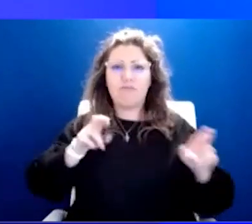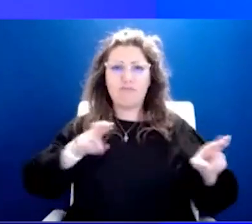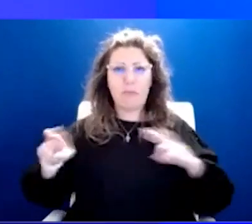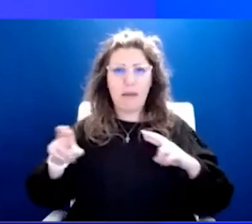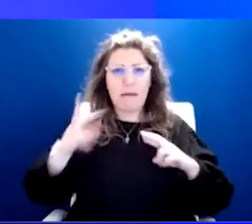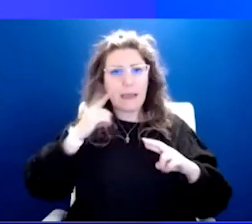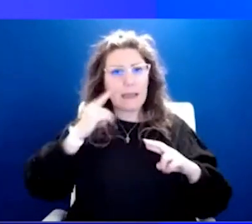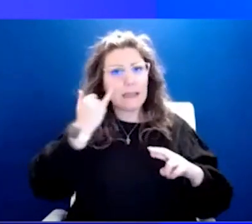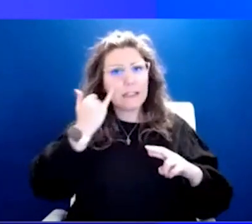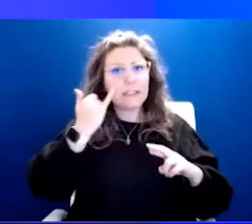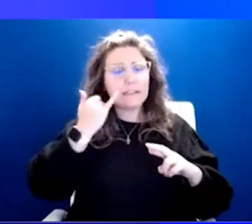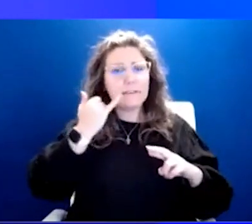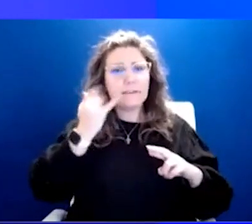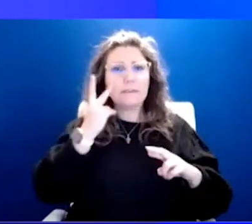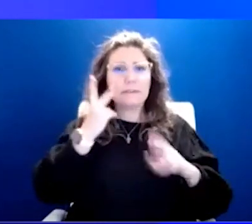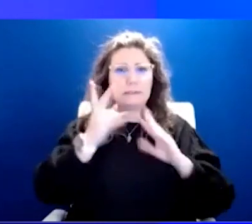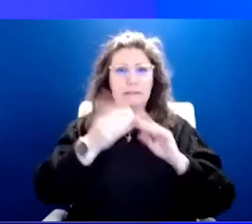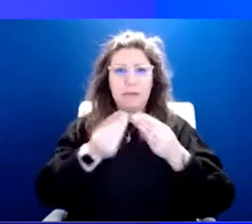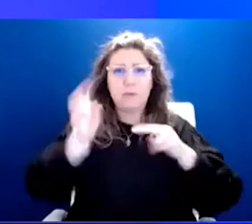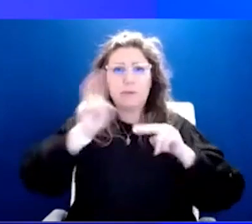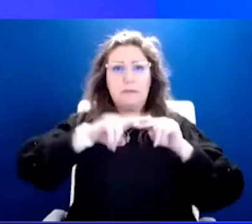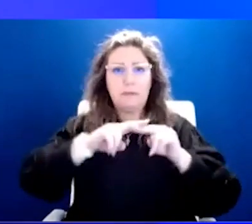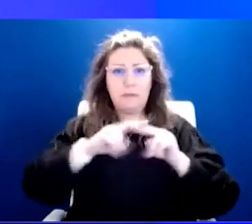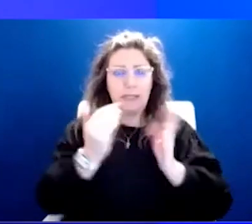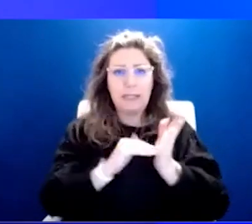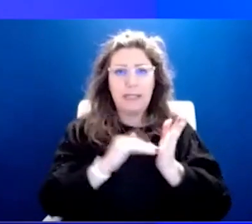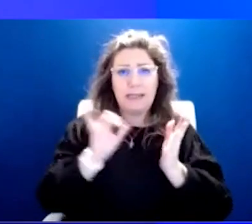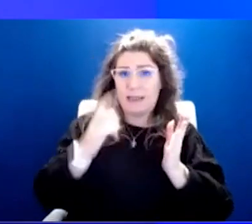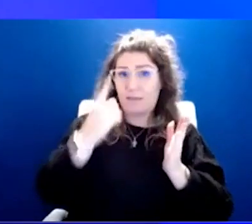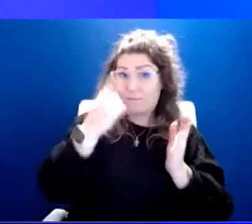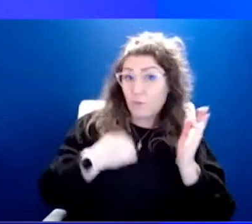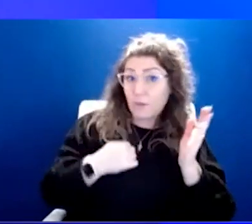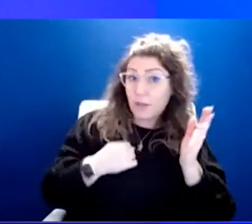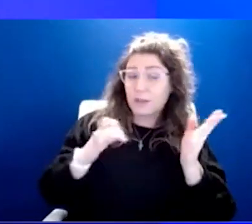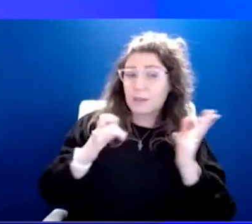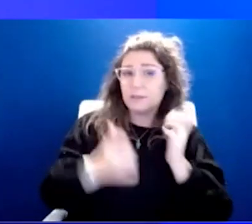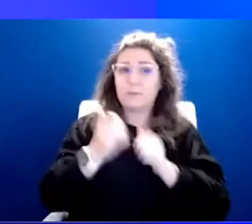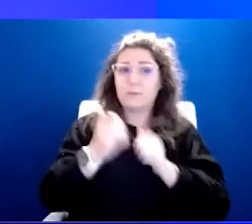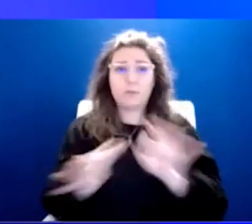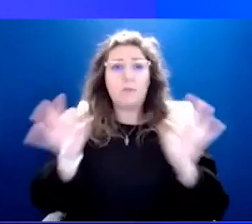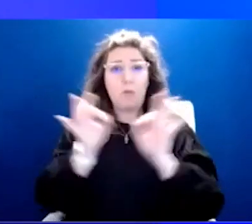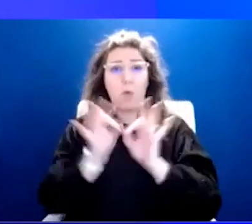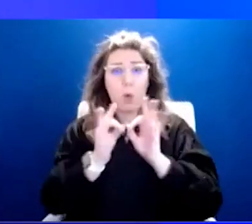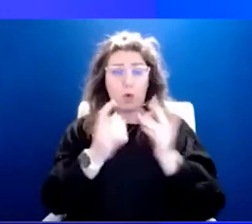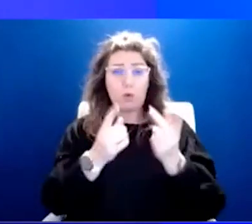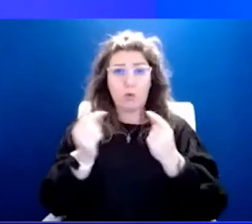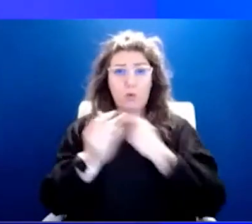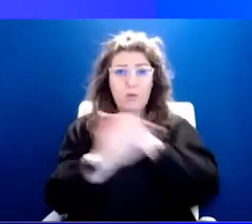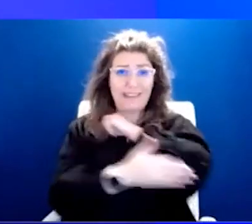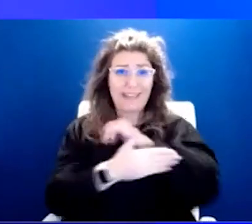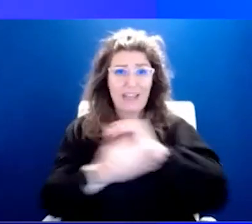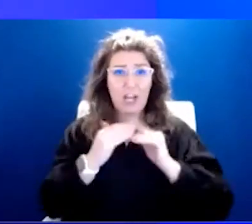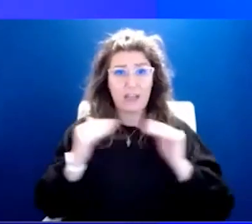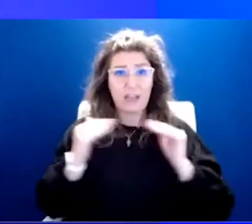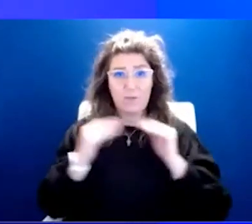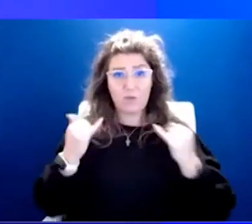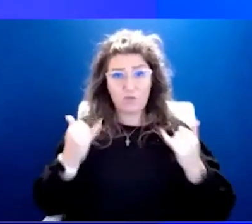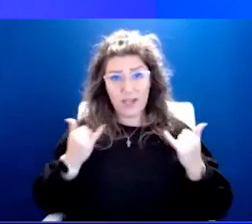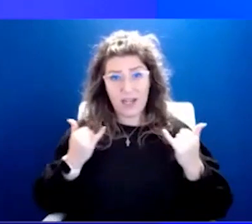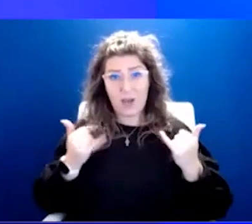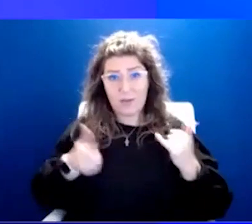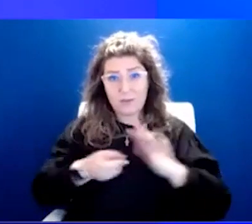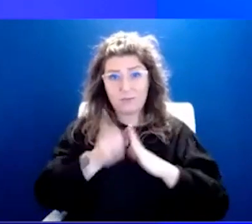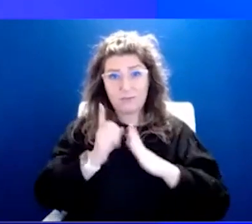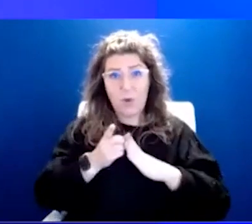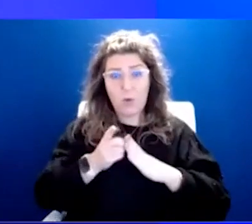these numbers go up. And to me, that's the more important thing for us to be doing at a county level at this moment. You know, I think that it'd be